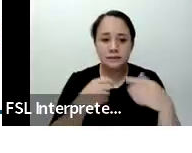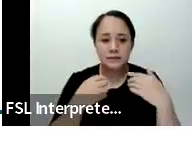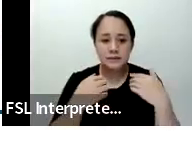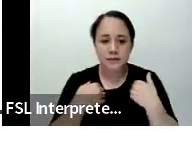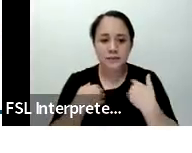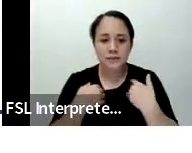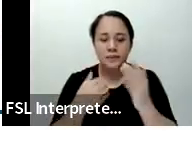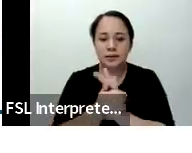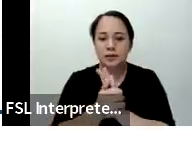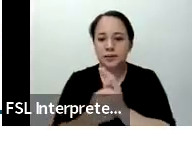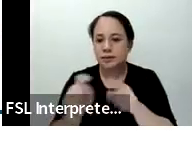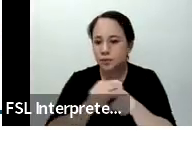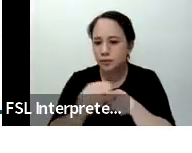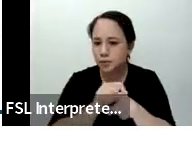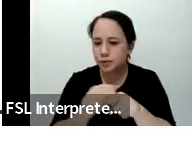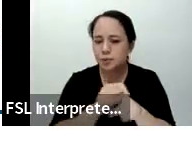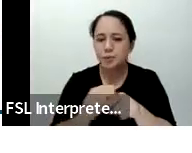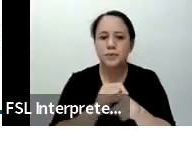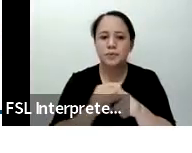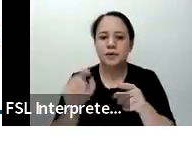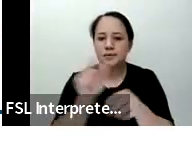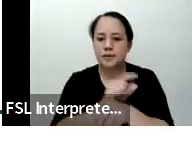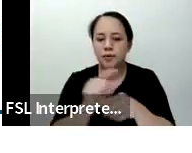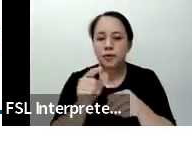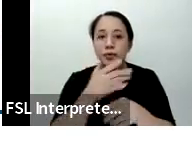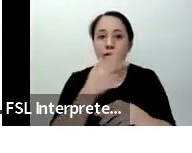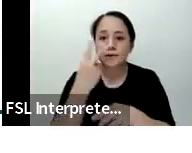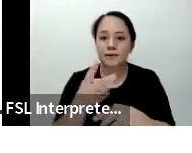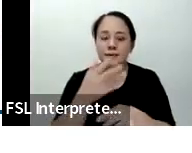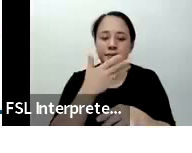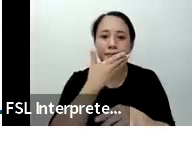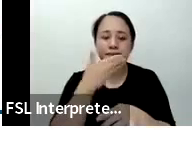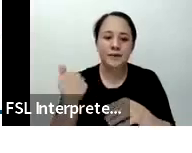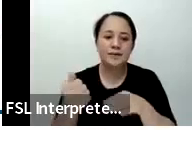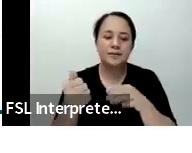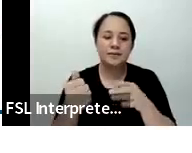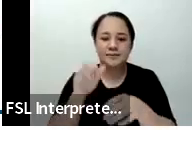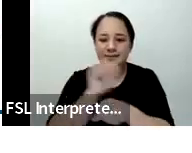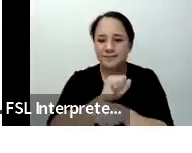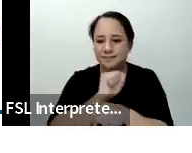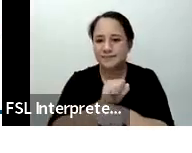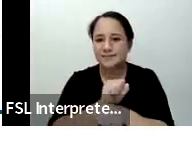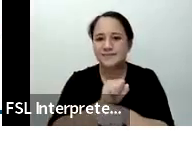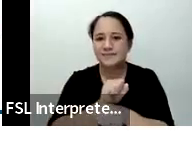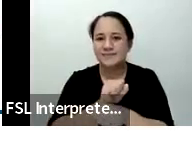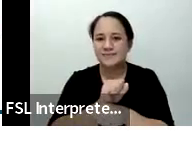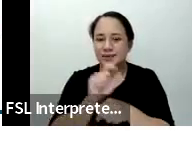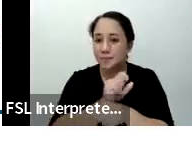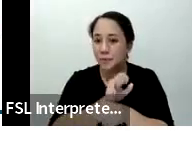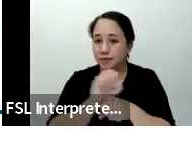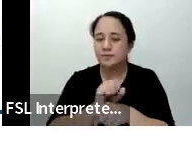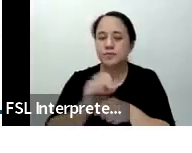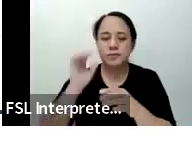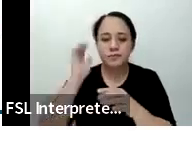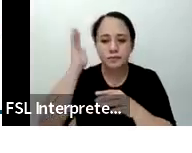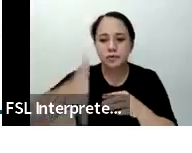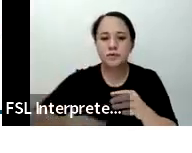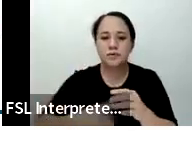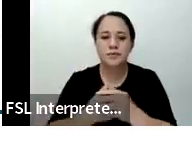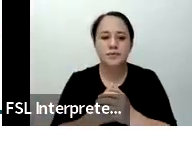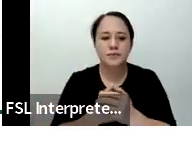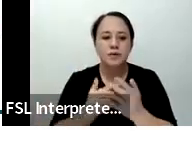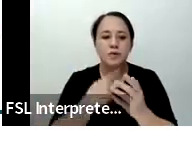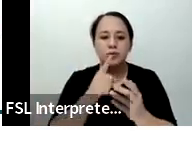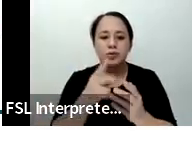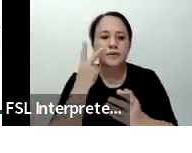skills, training needed for employment, we would see a better employment picture. And more years down the line, we will also eventually